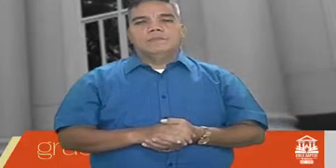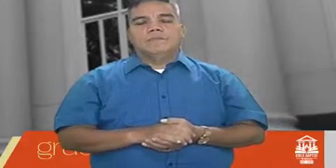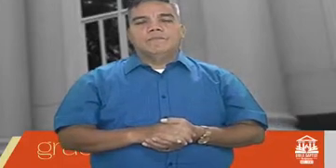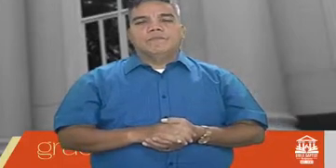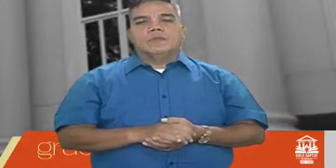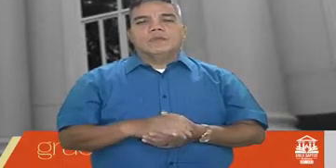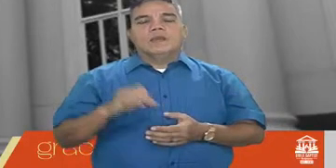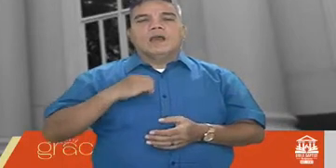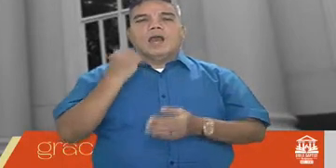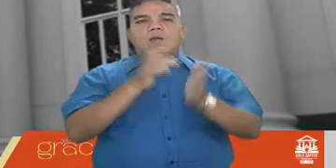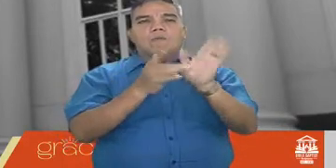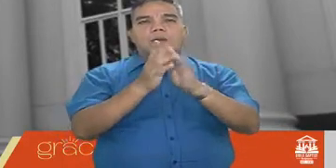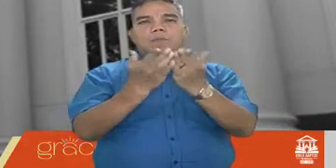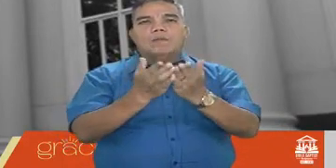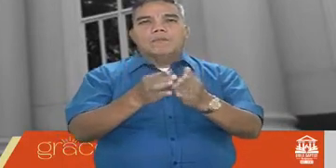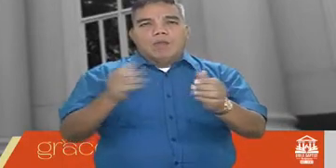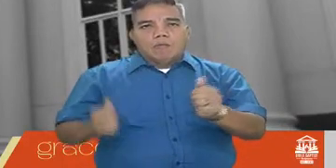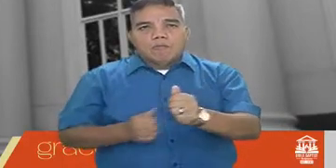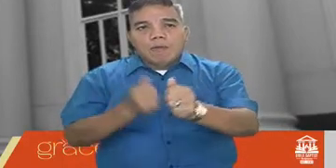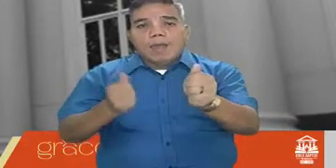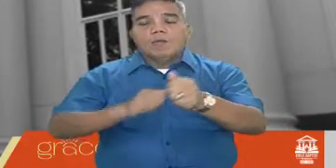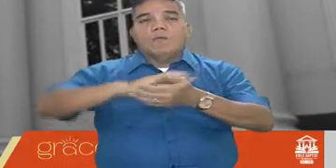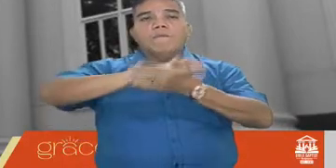Our text says, follow peace.